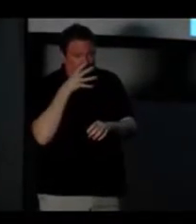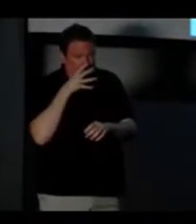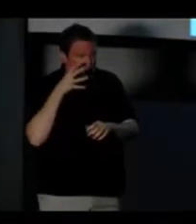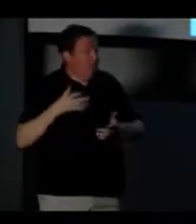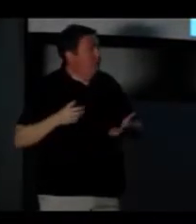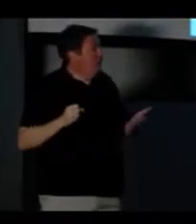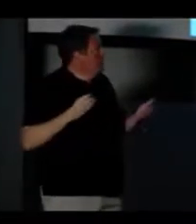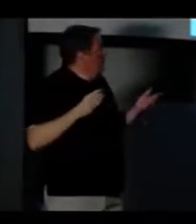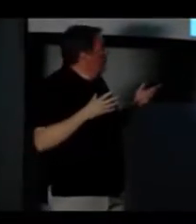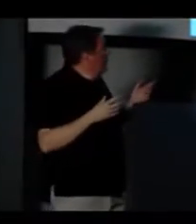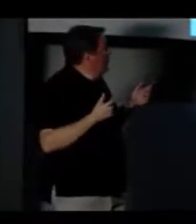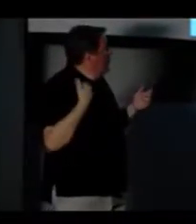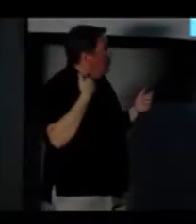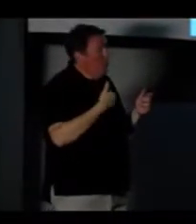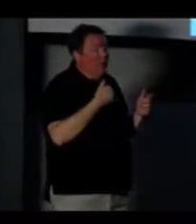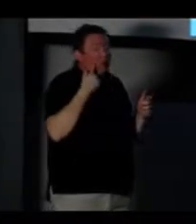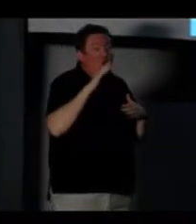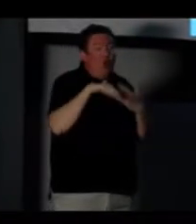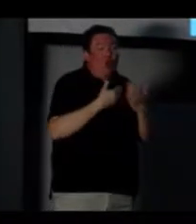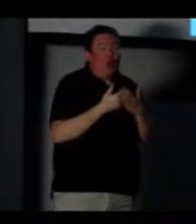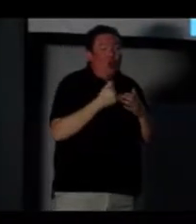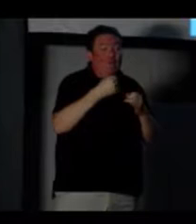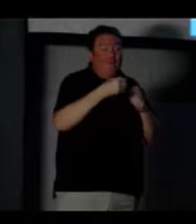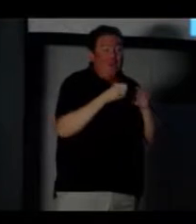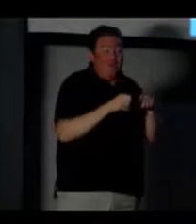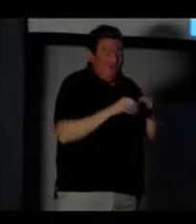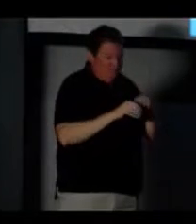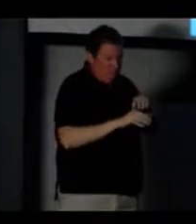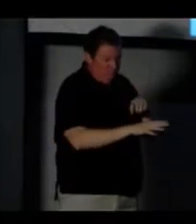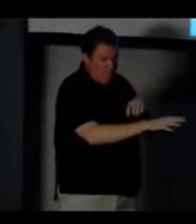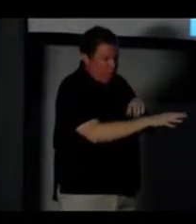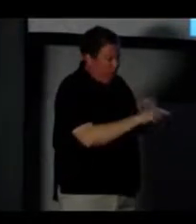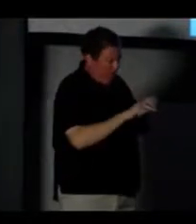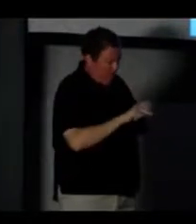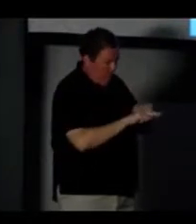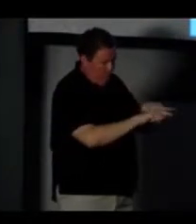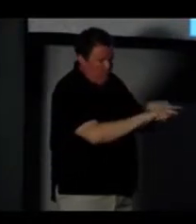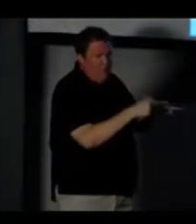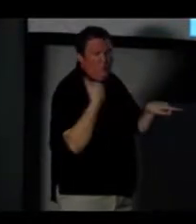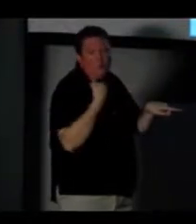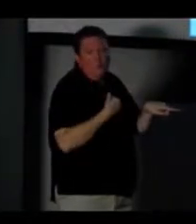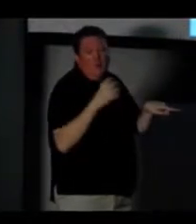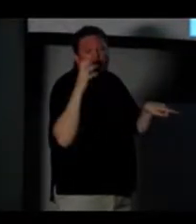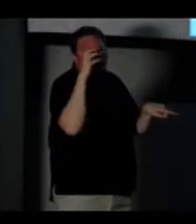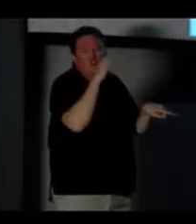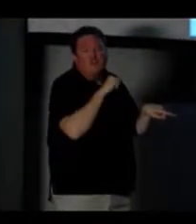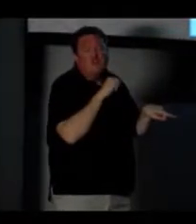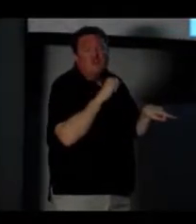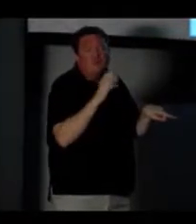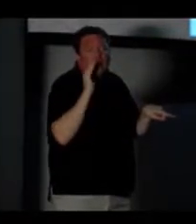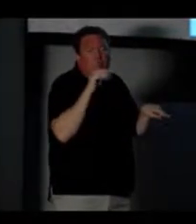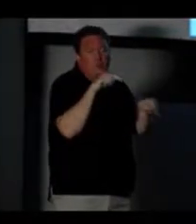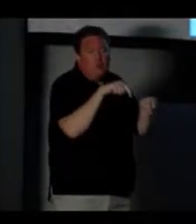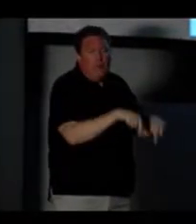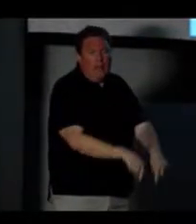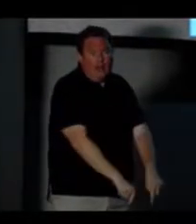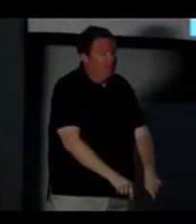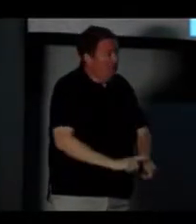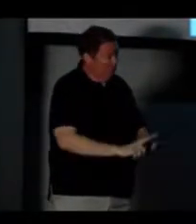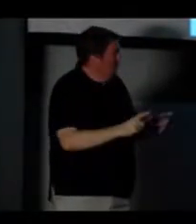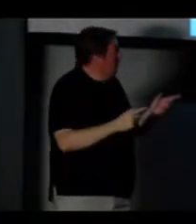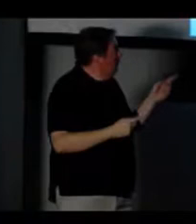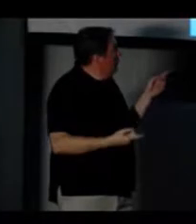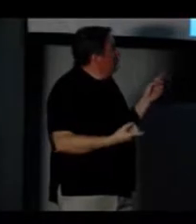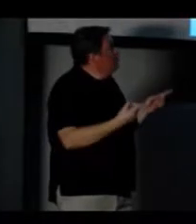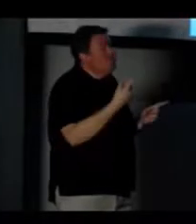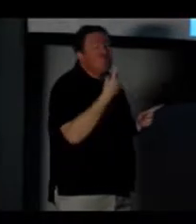all of these lines would go downwards. Everything was going to be bad. The red line is basically business as usual. We thought it would all be like that.